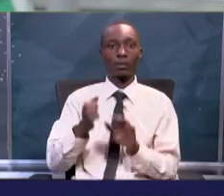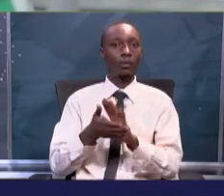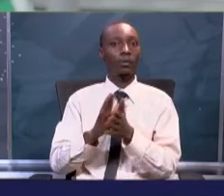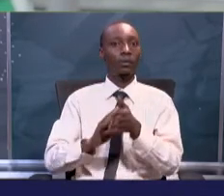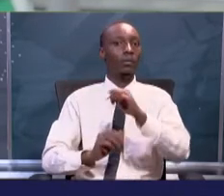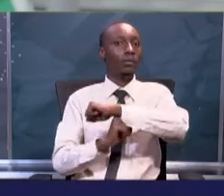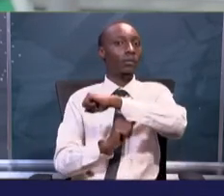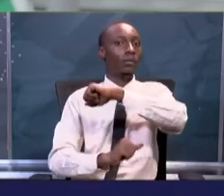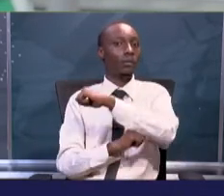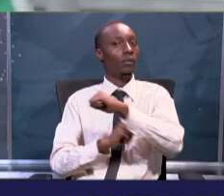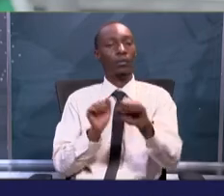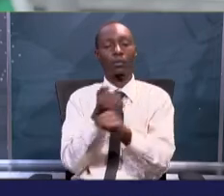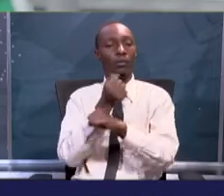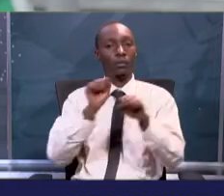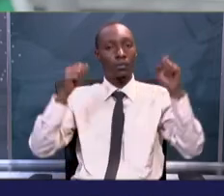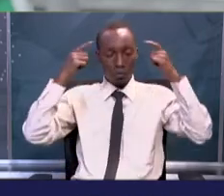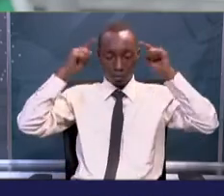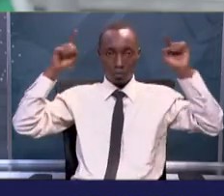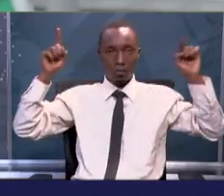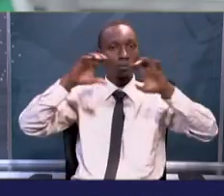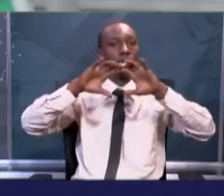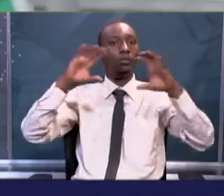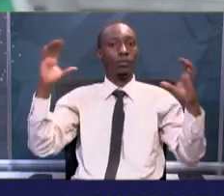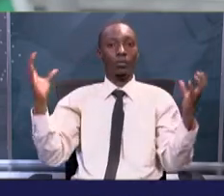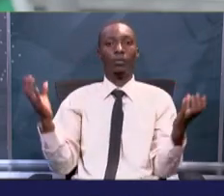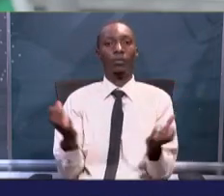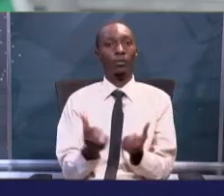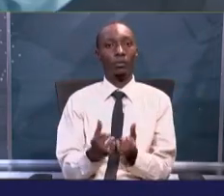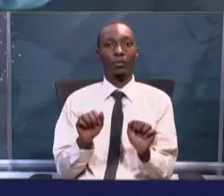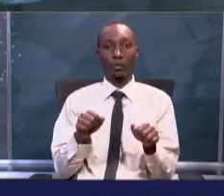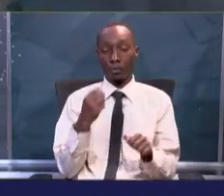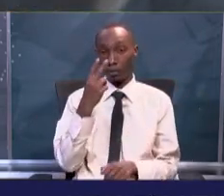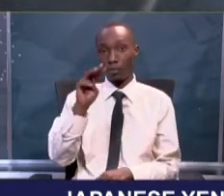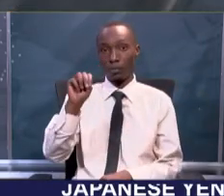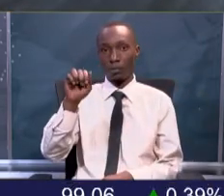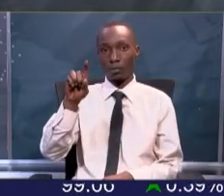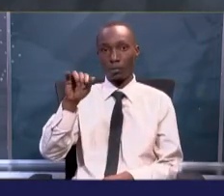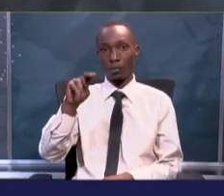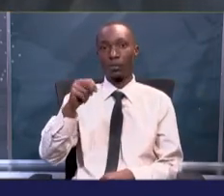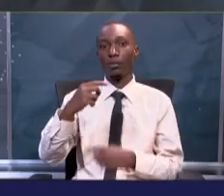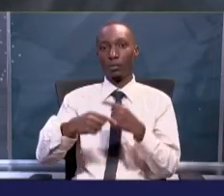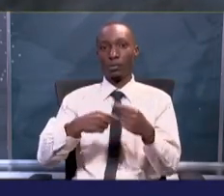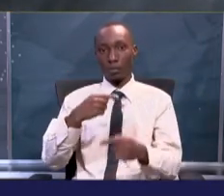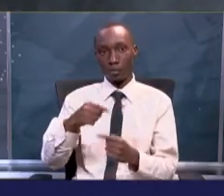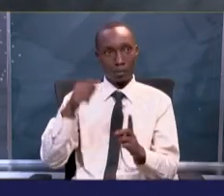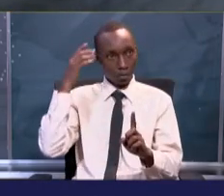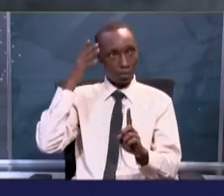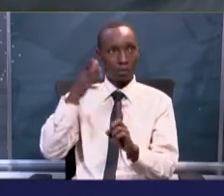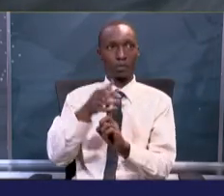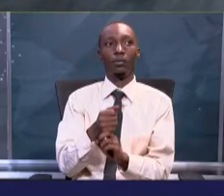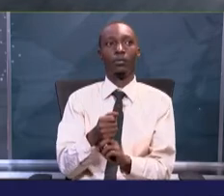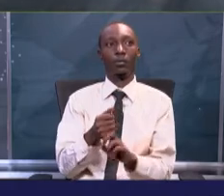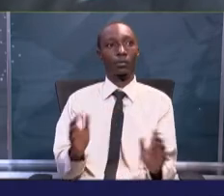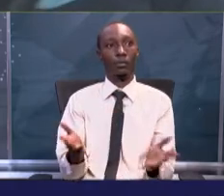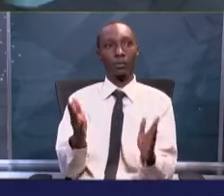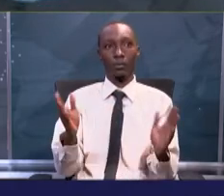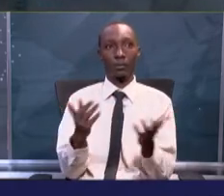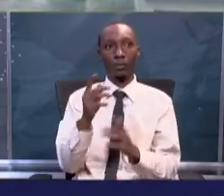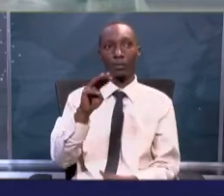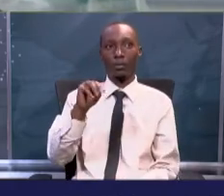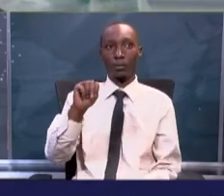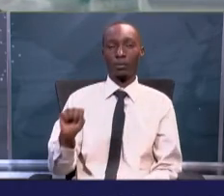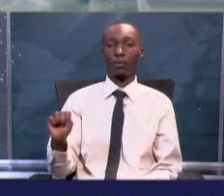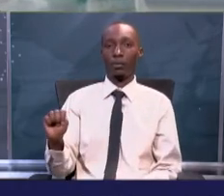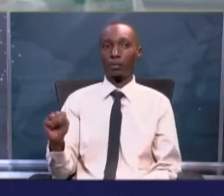they wouldn't be world renowned champions today. We can see Maxi heading there and her team. So we are keen to encourage them, to encourage the young